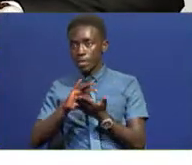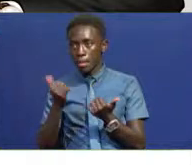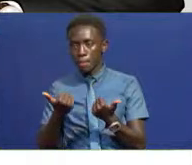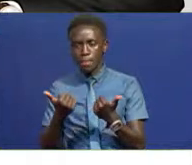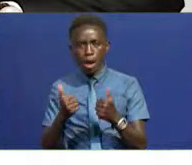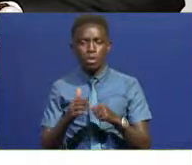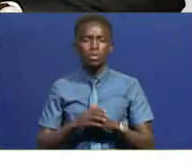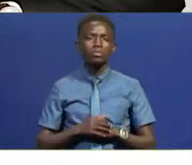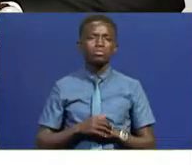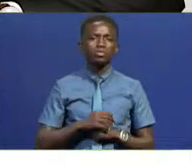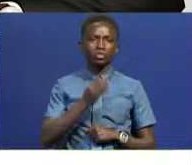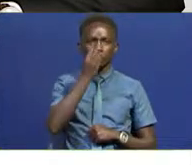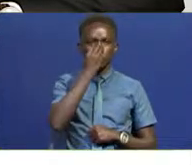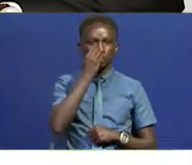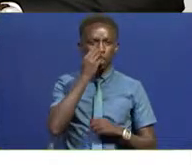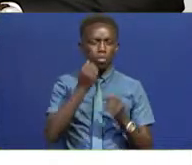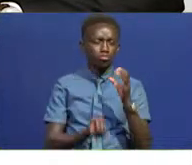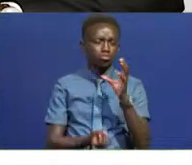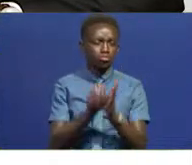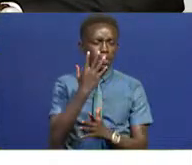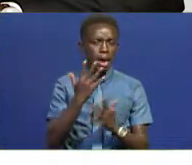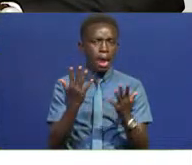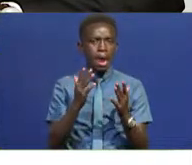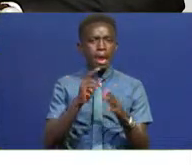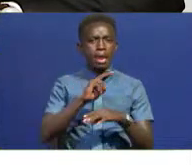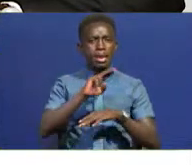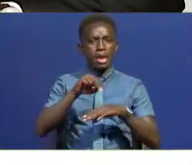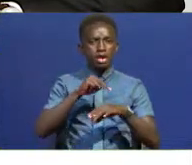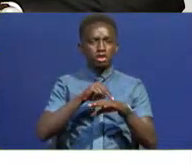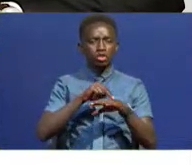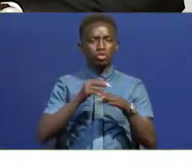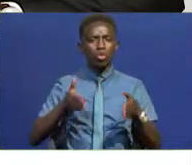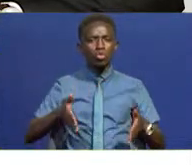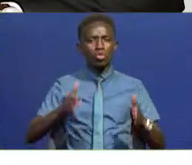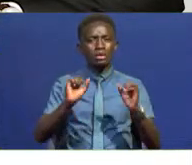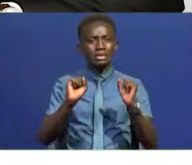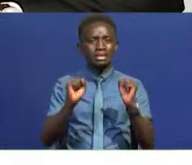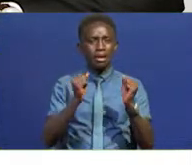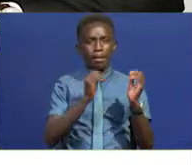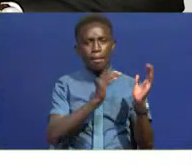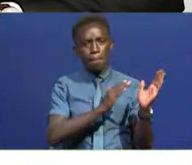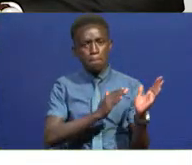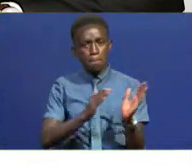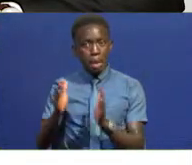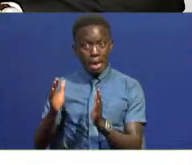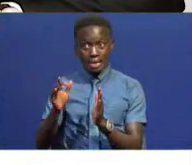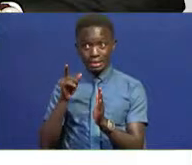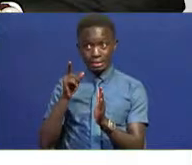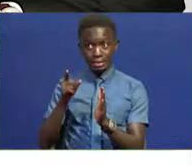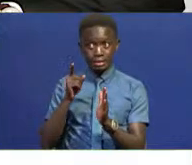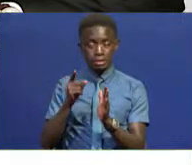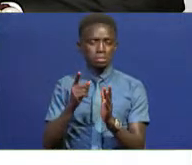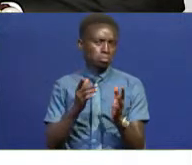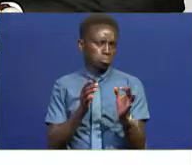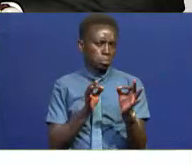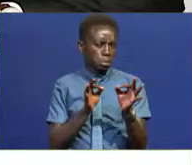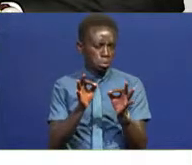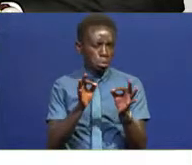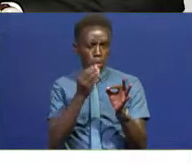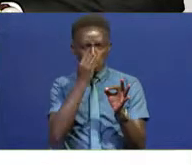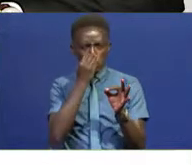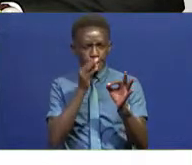Road Safety Action Plan for the next 5 years, directed relevant agencies to decisively tackle corruption